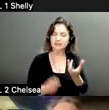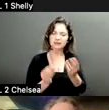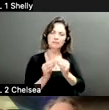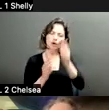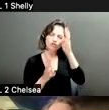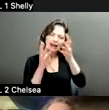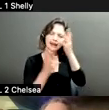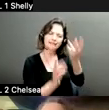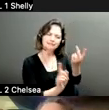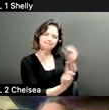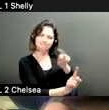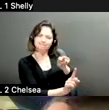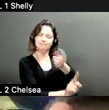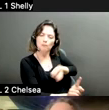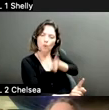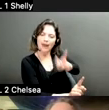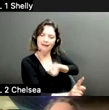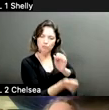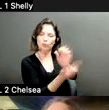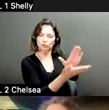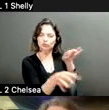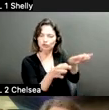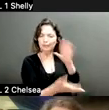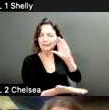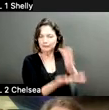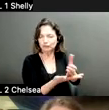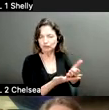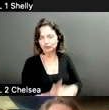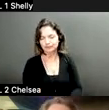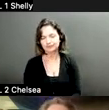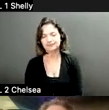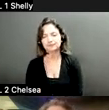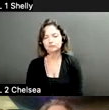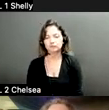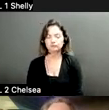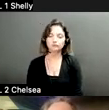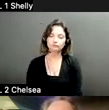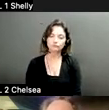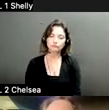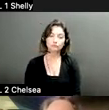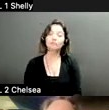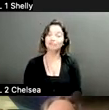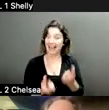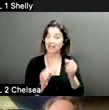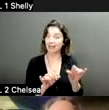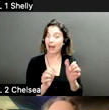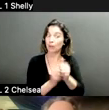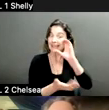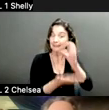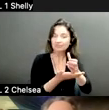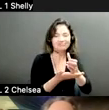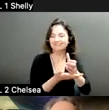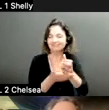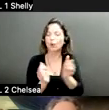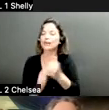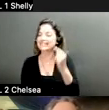approach to describing image. And I like to do that with sound, and I don't necessarily like to